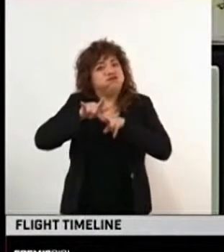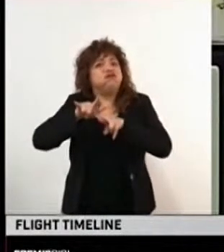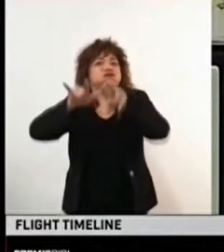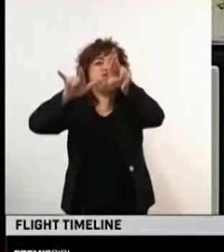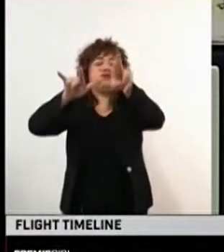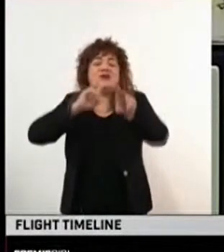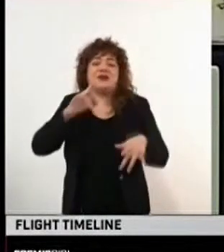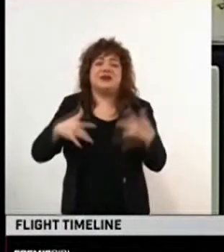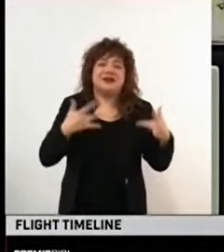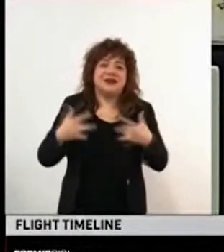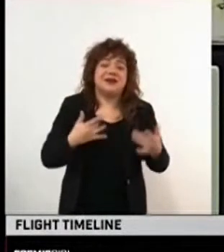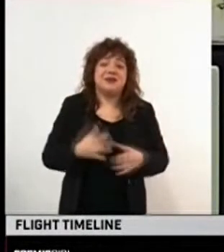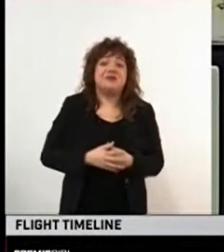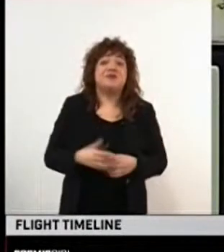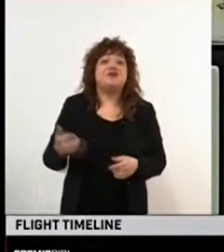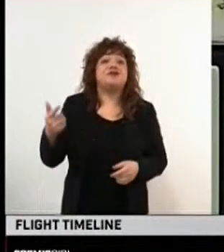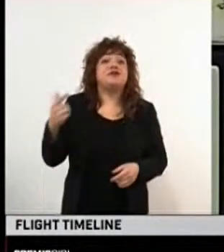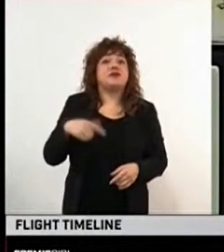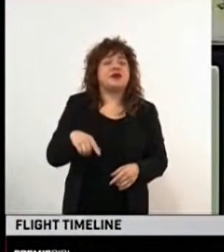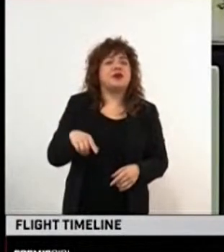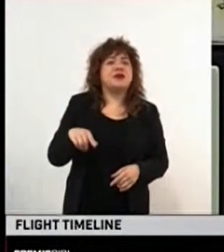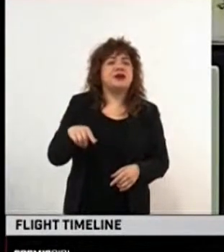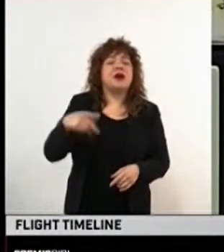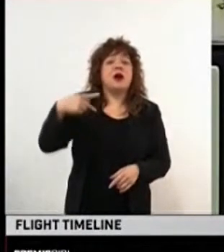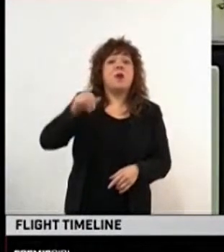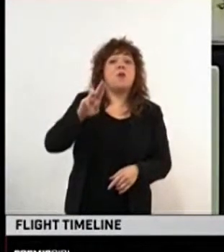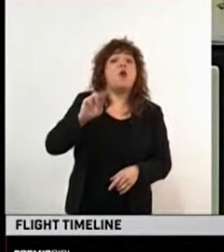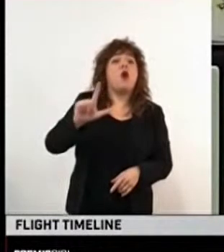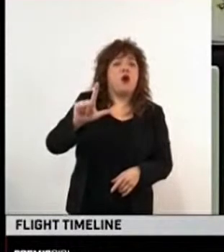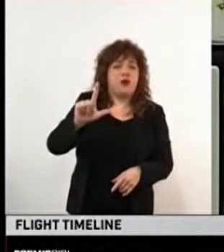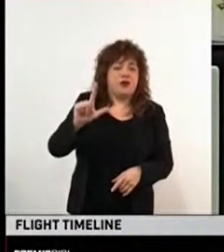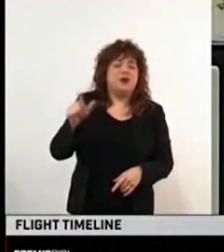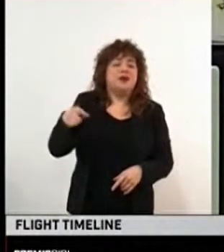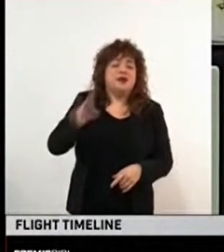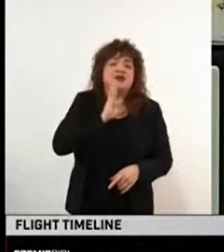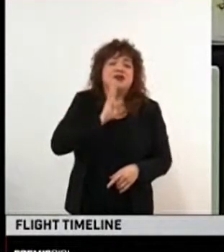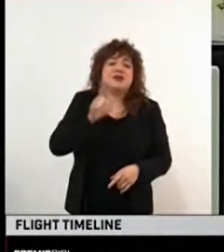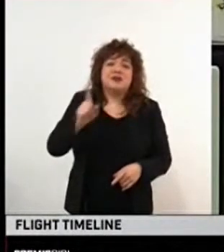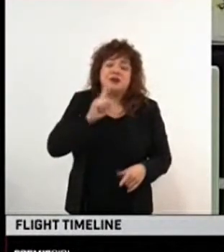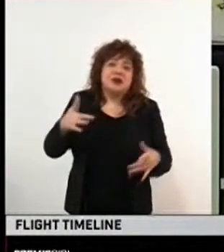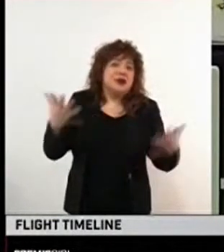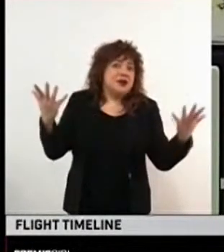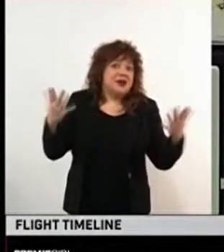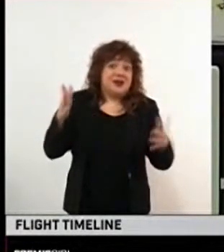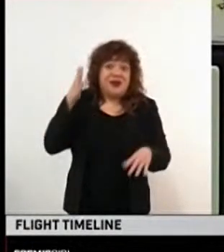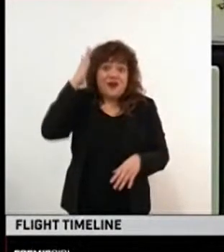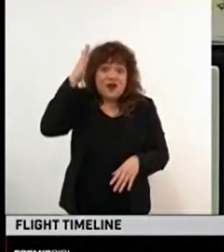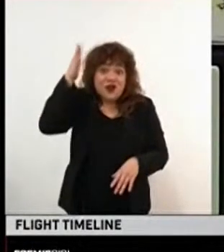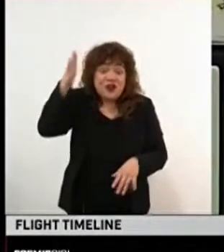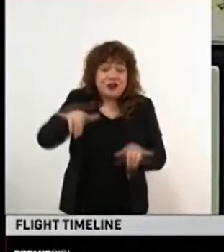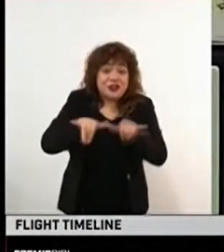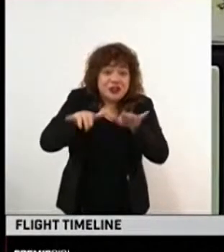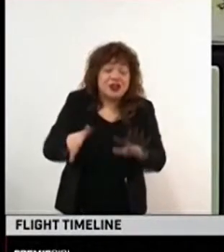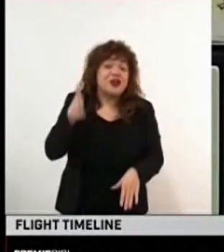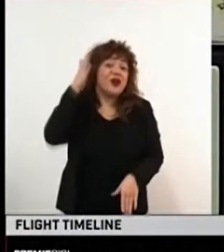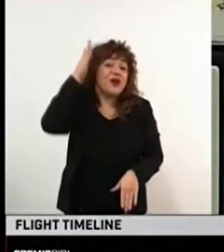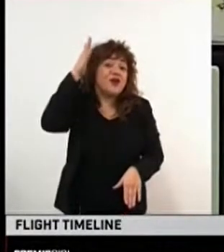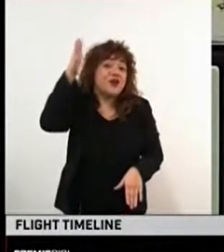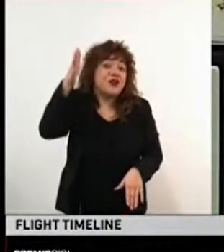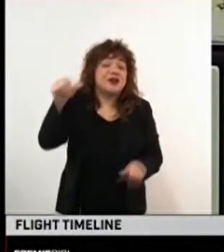Yeah, and what's so inspiring, I think, about this, we have a lot of scientists, engineers, and future explorers who are watching this live stream right now.